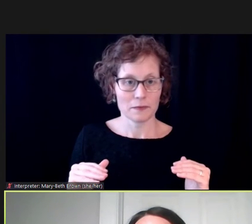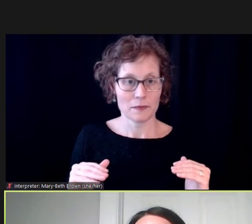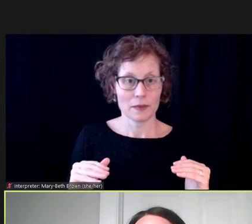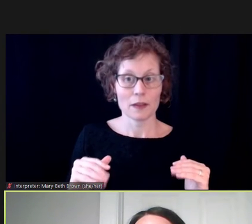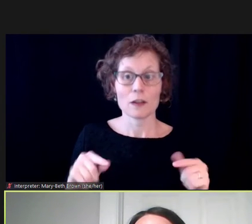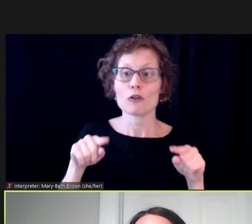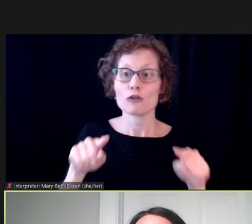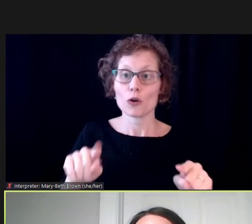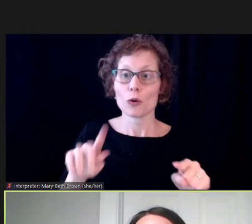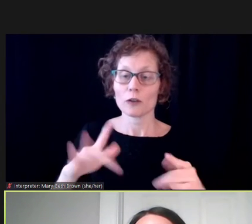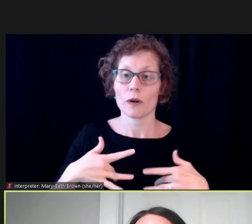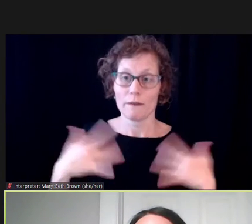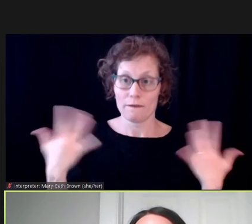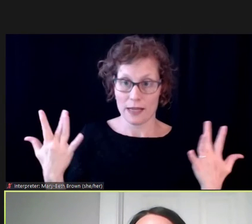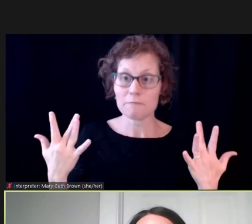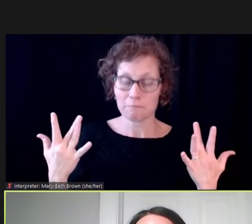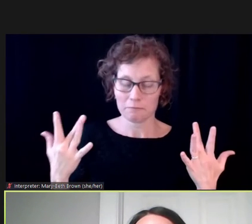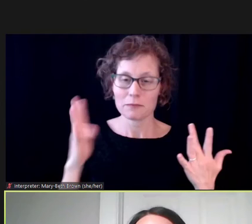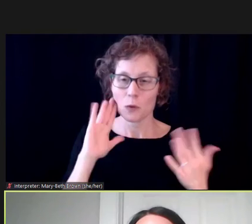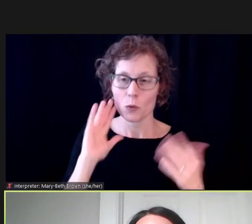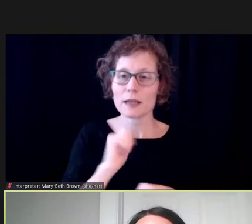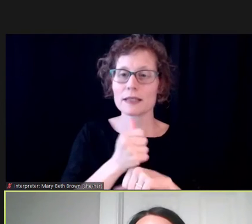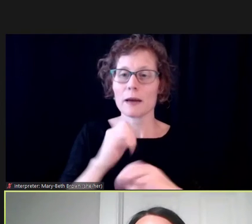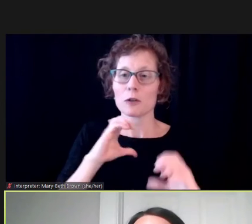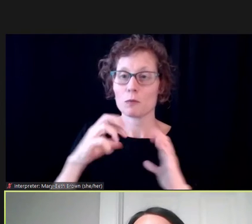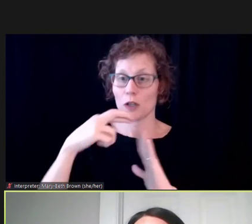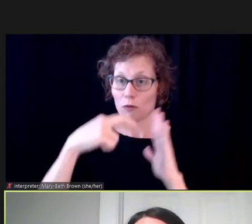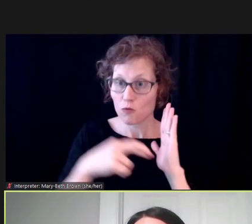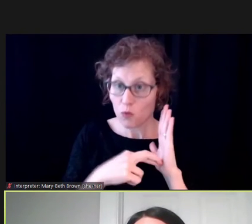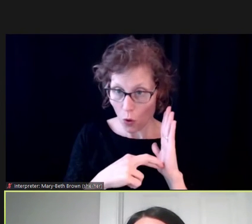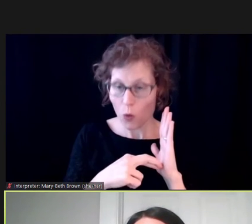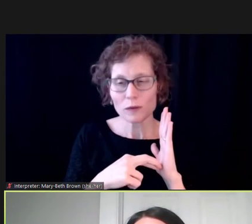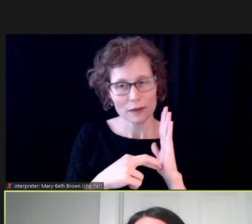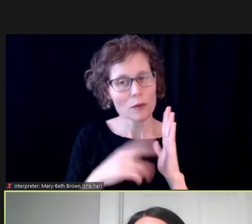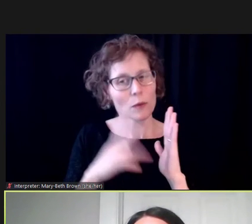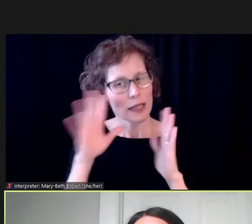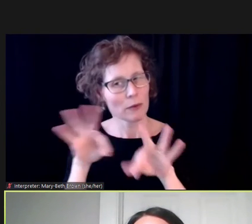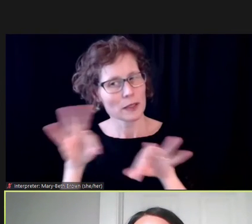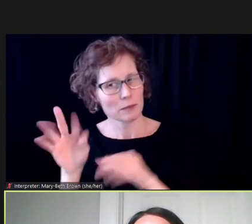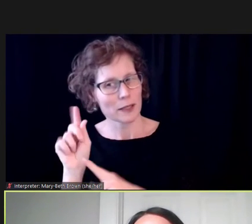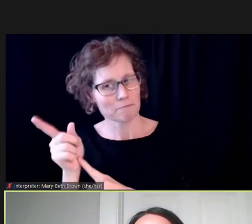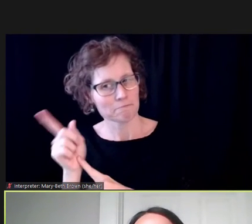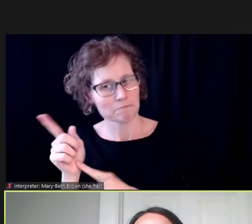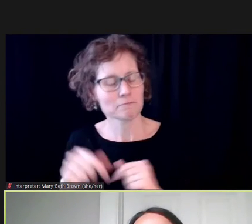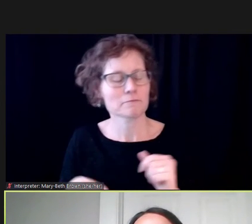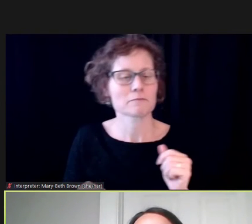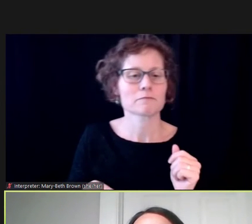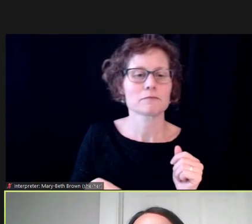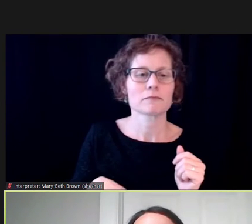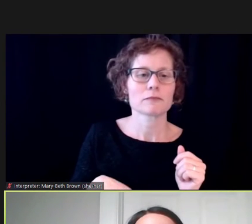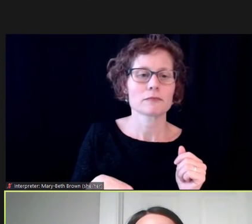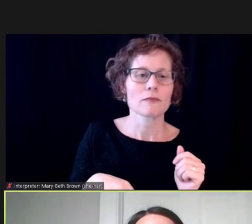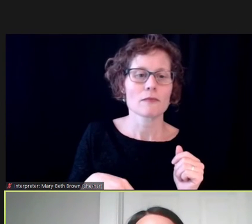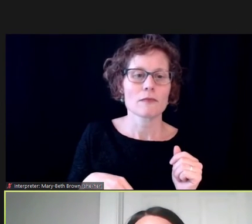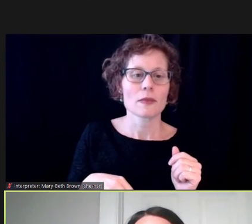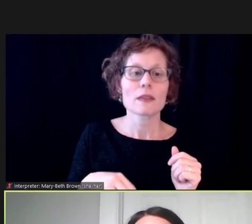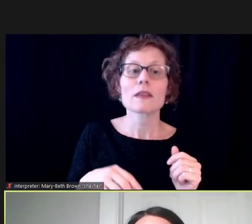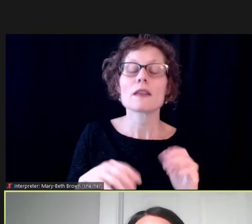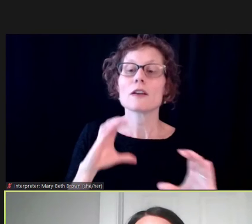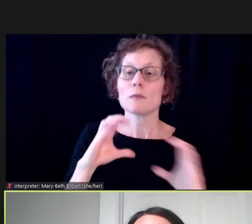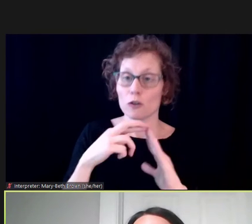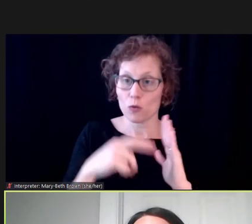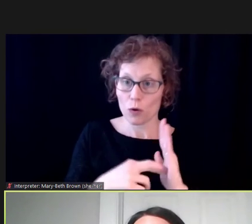During the event, you'll establish communication rules, which I will discuss more in depth later. This will ensure